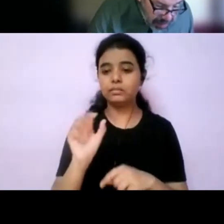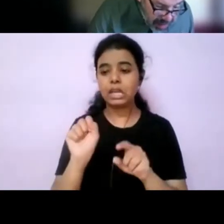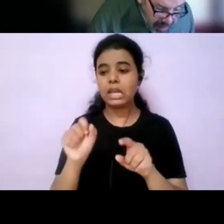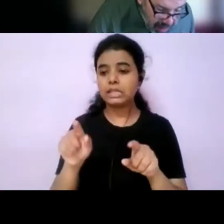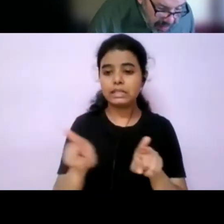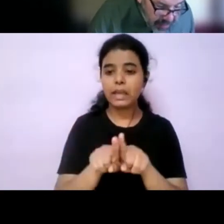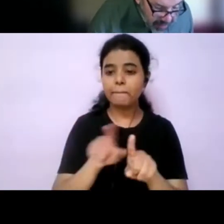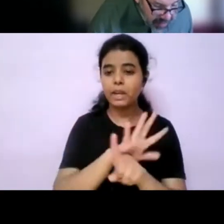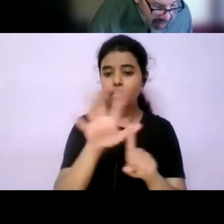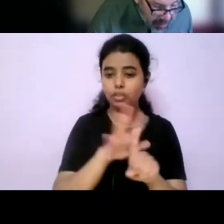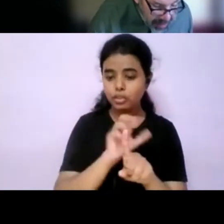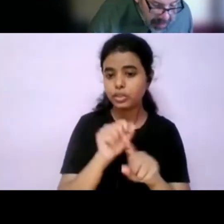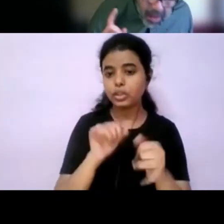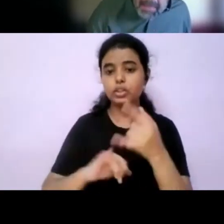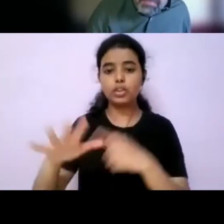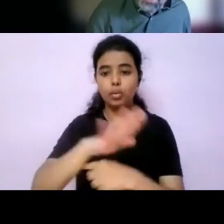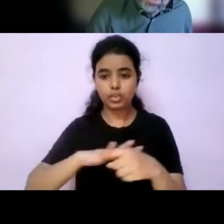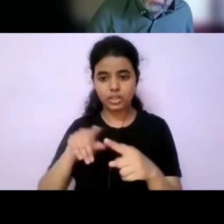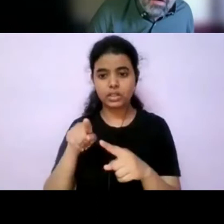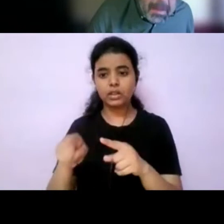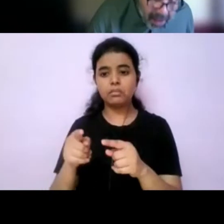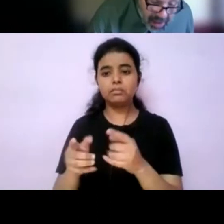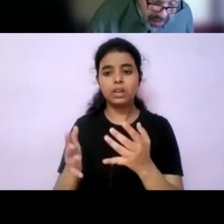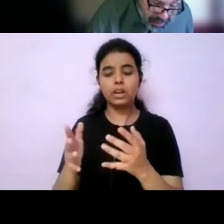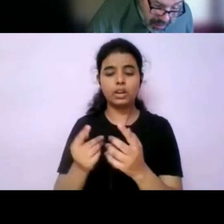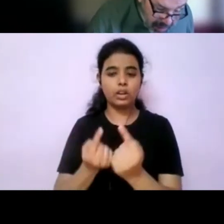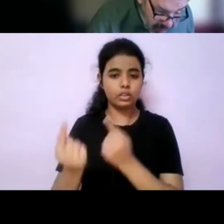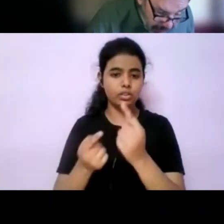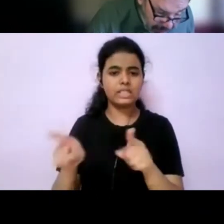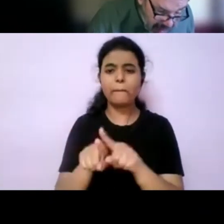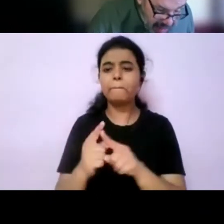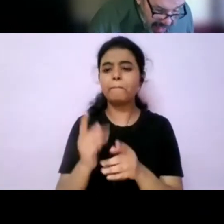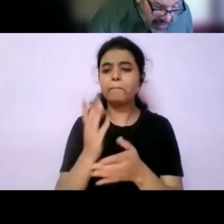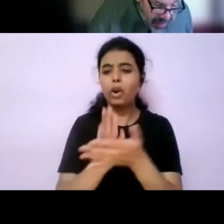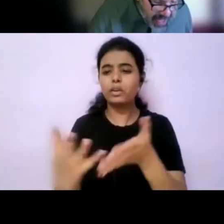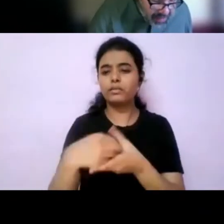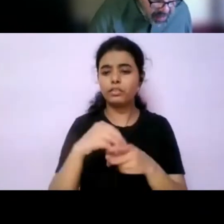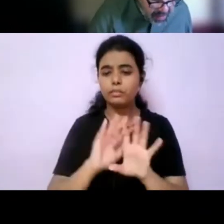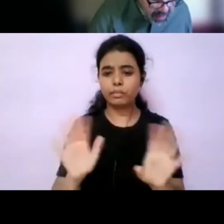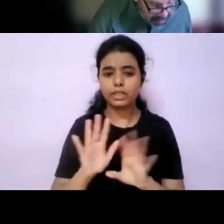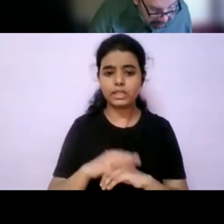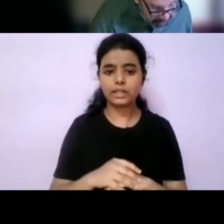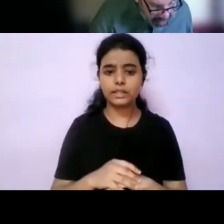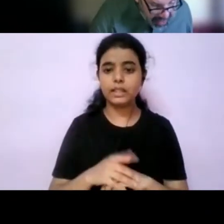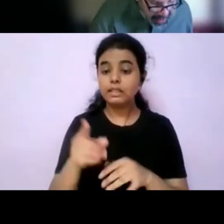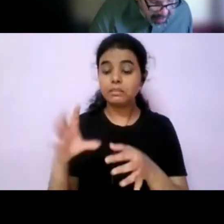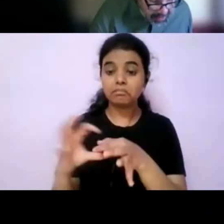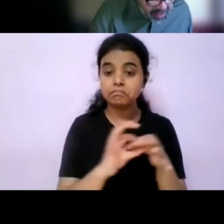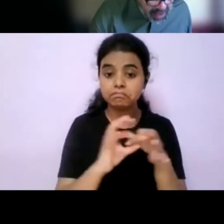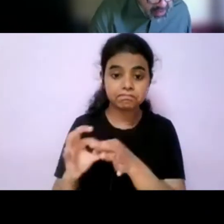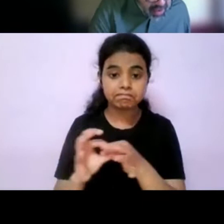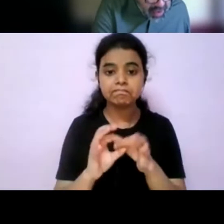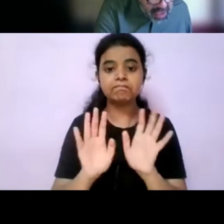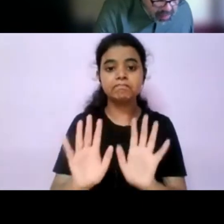social political lives of disabled people, but they are only part of the picture. They interact with and fashion narratives